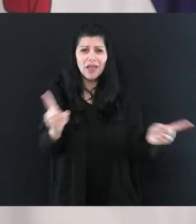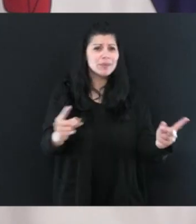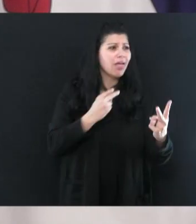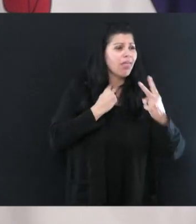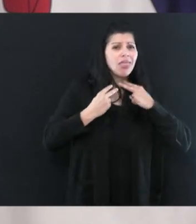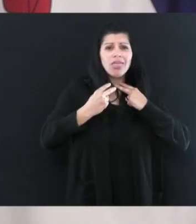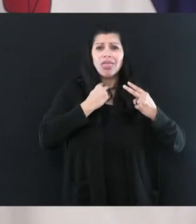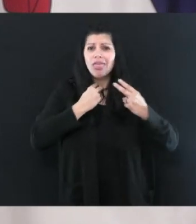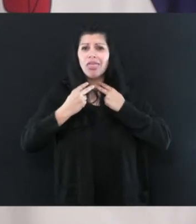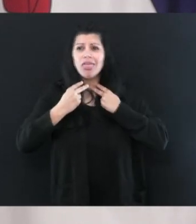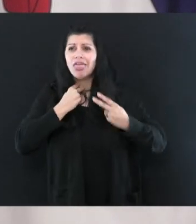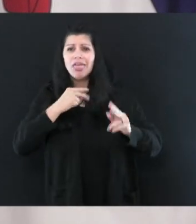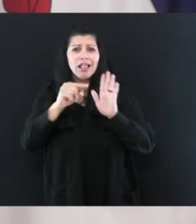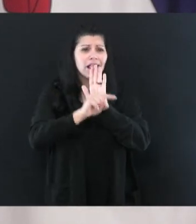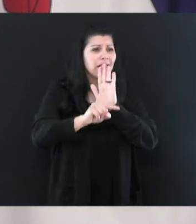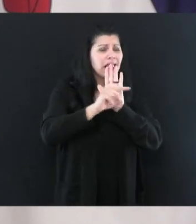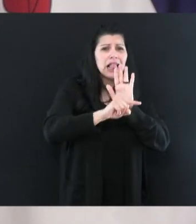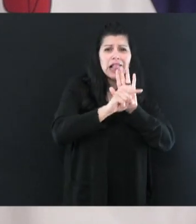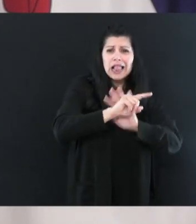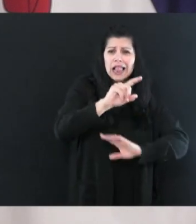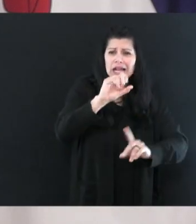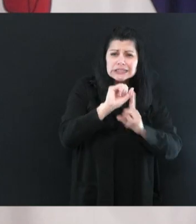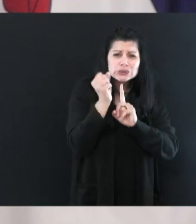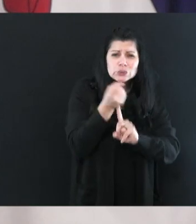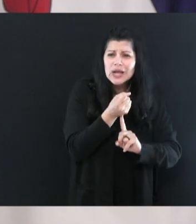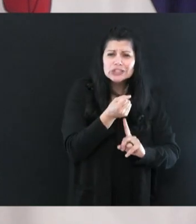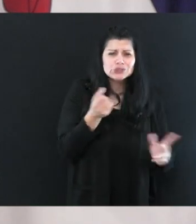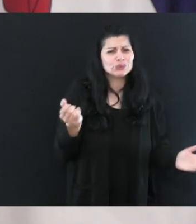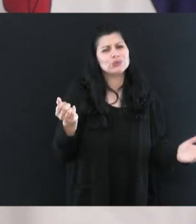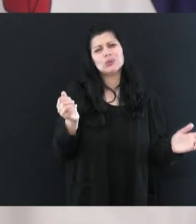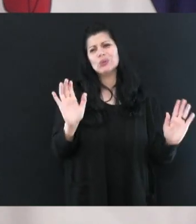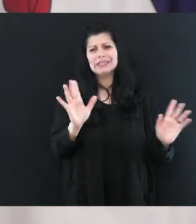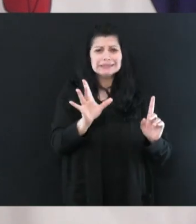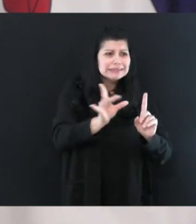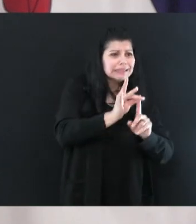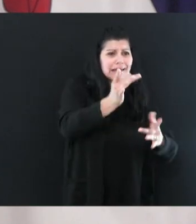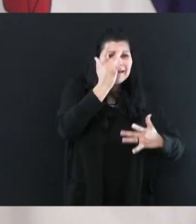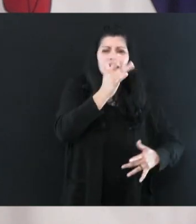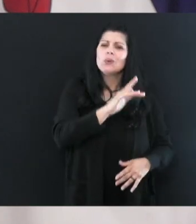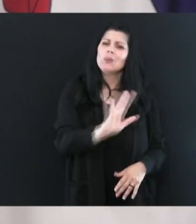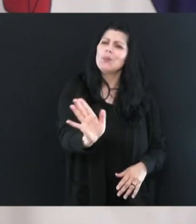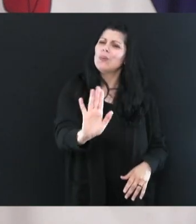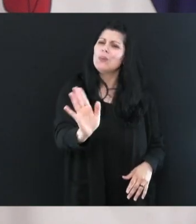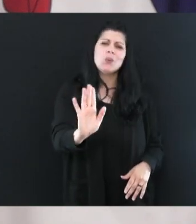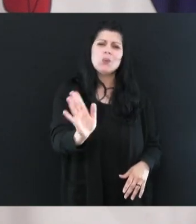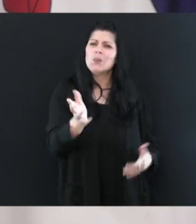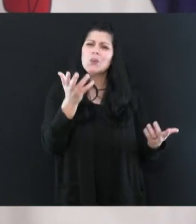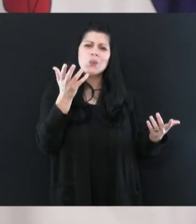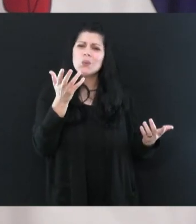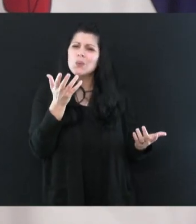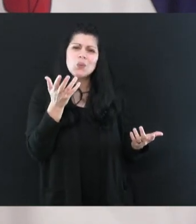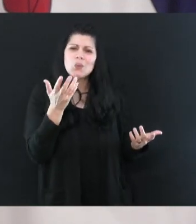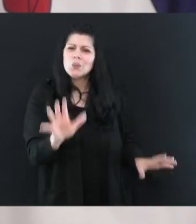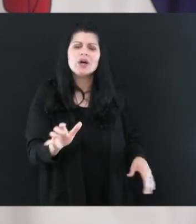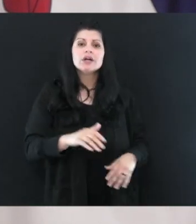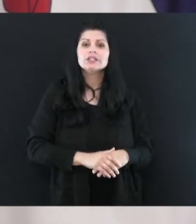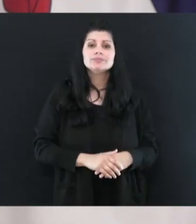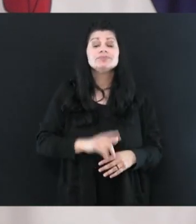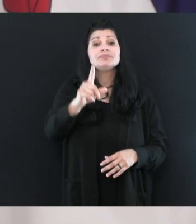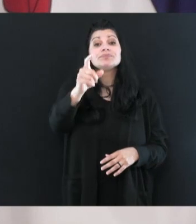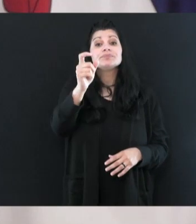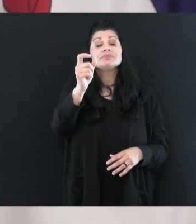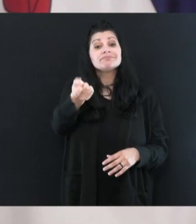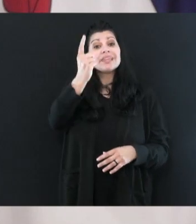absolutely, knowingly cause them more harm? Of course I wouldn't. I mean, really and truly, at the end of the day, what we're trying to